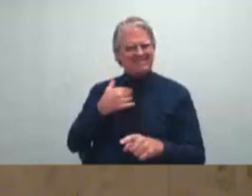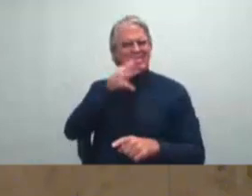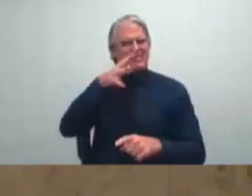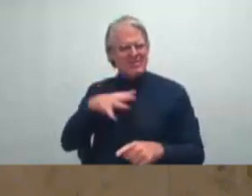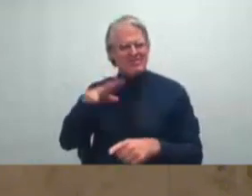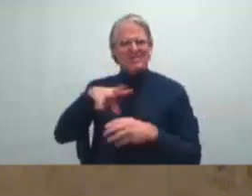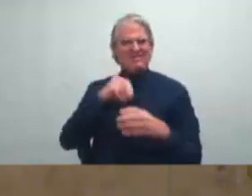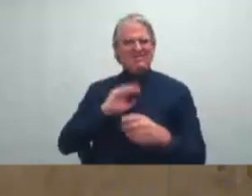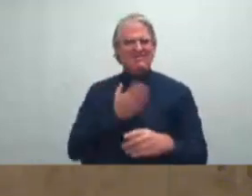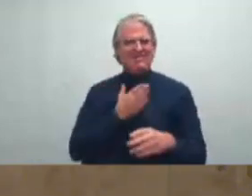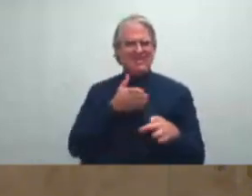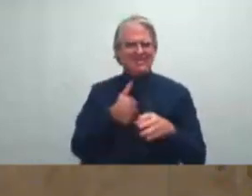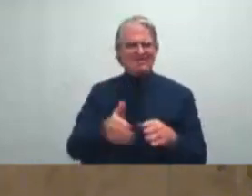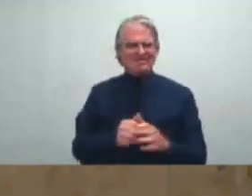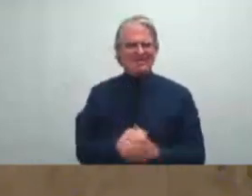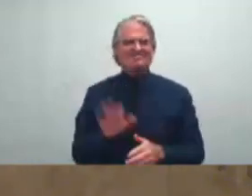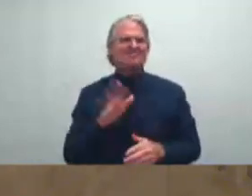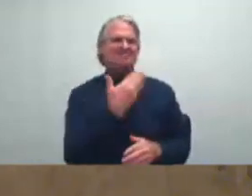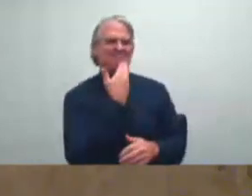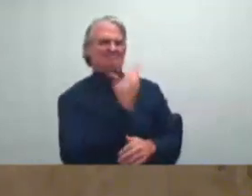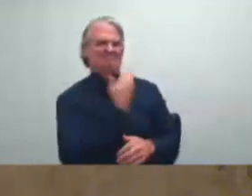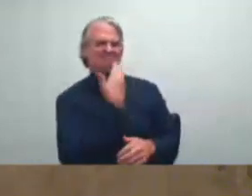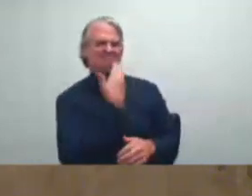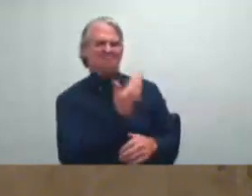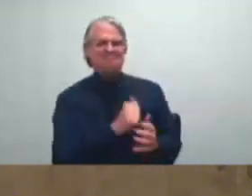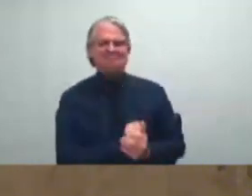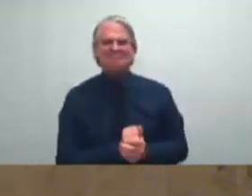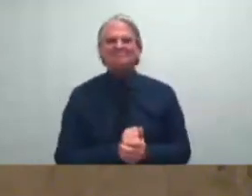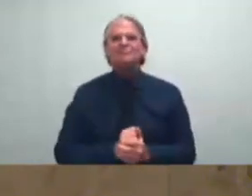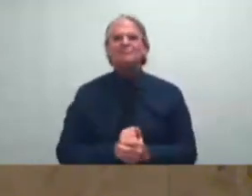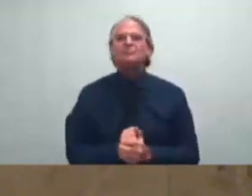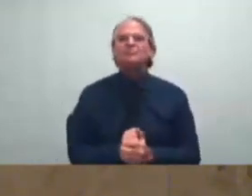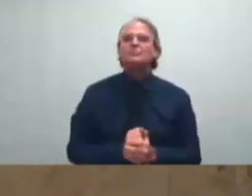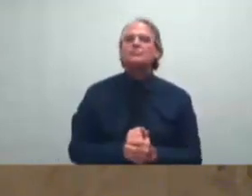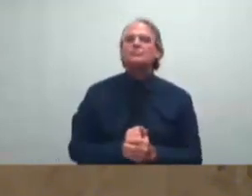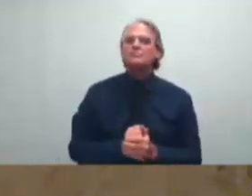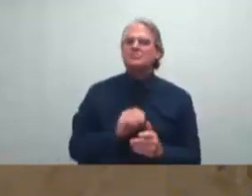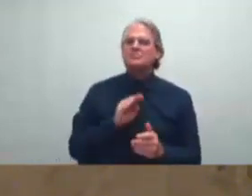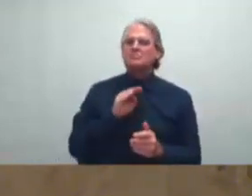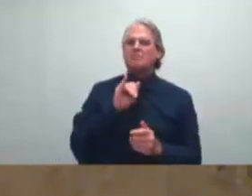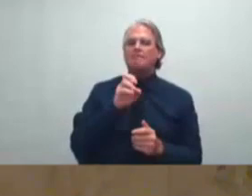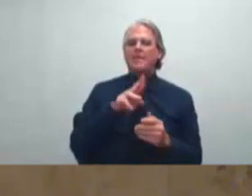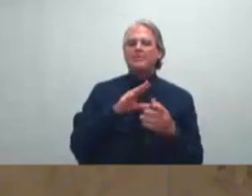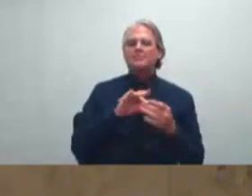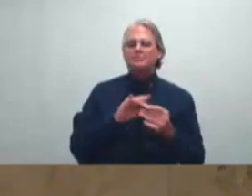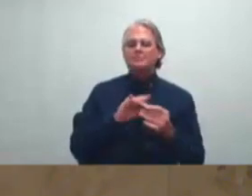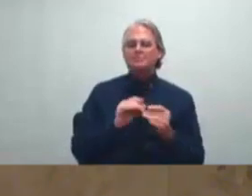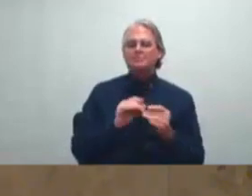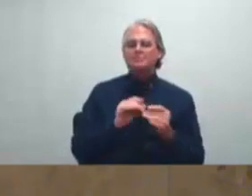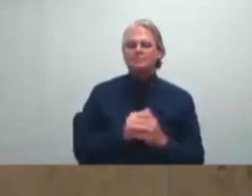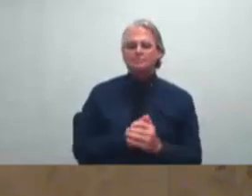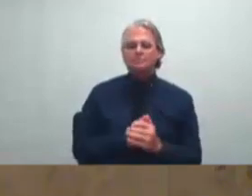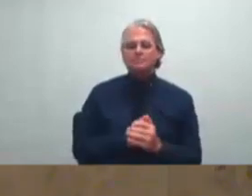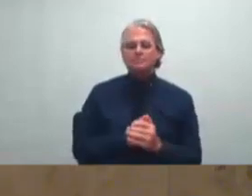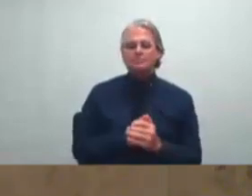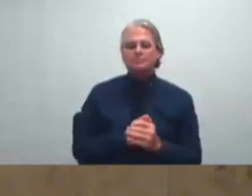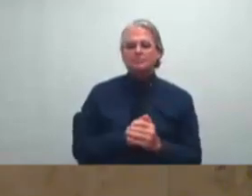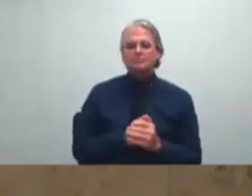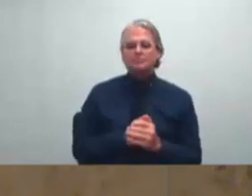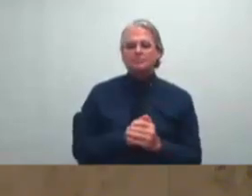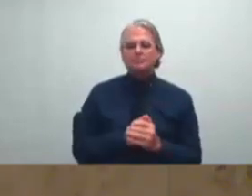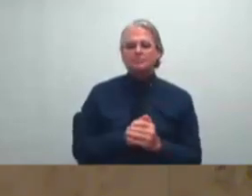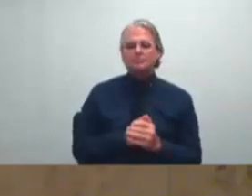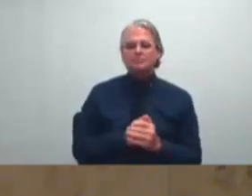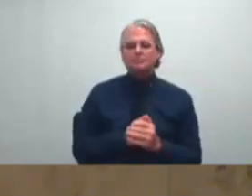And also I wanted to touch on, because some people might be criticizing this, and if